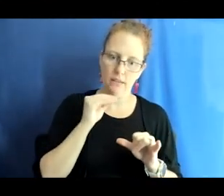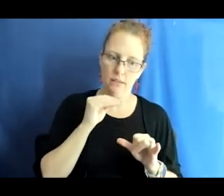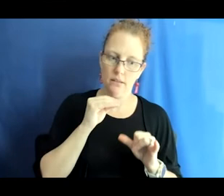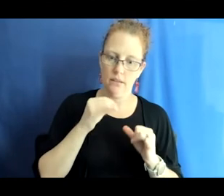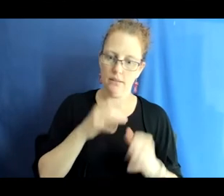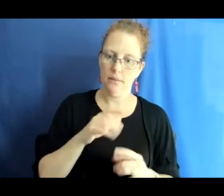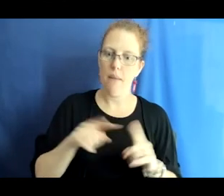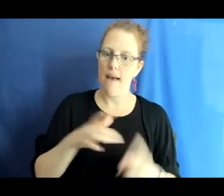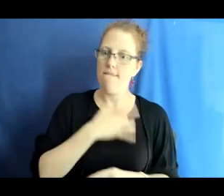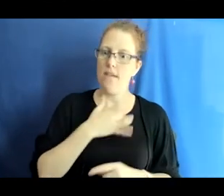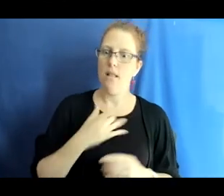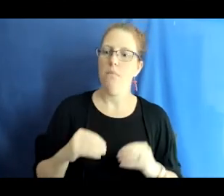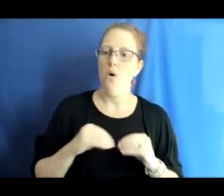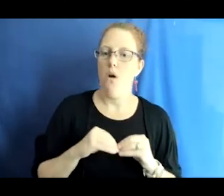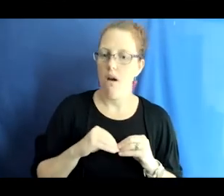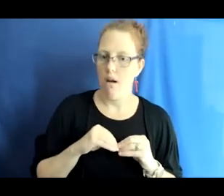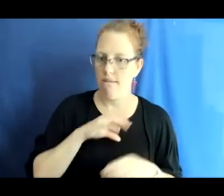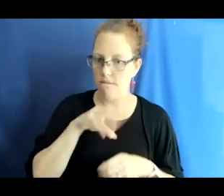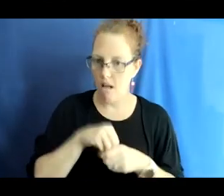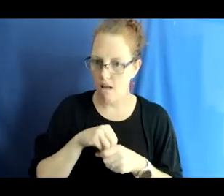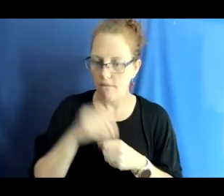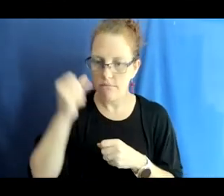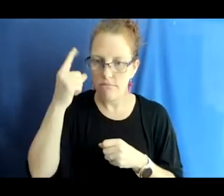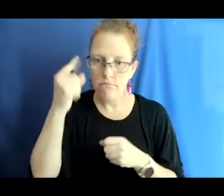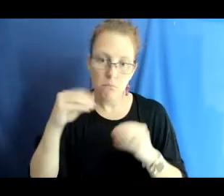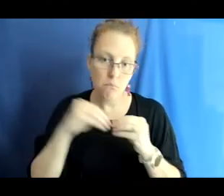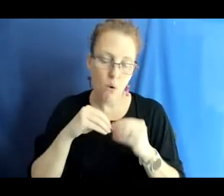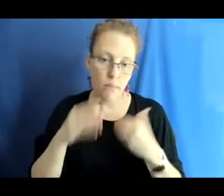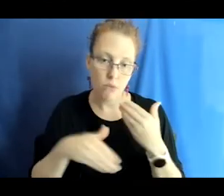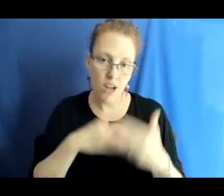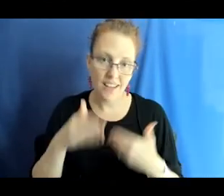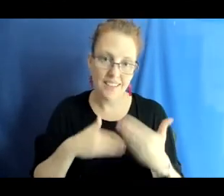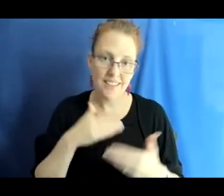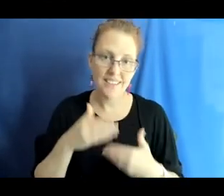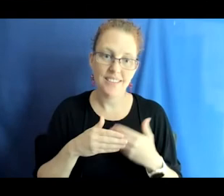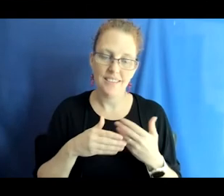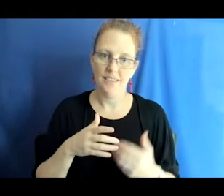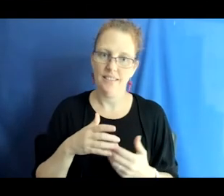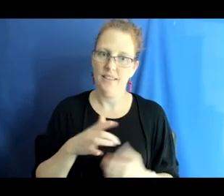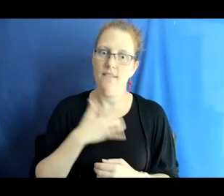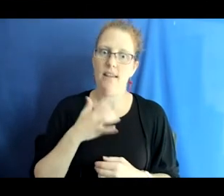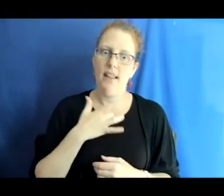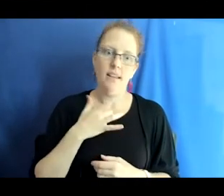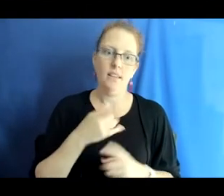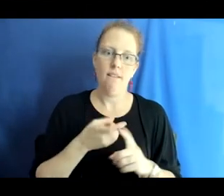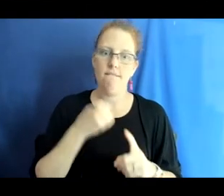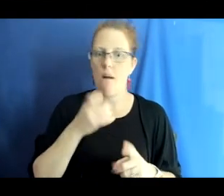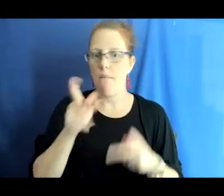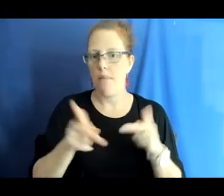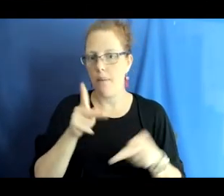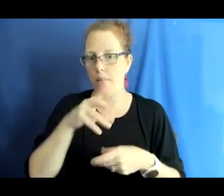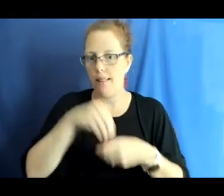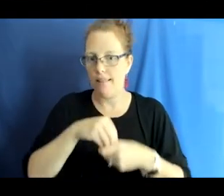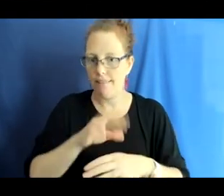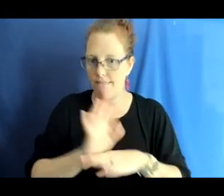could feel it more in a way and understand more the feelings that people were having. So I really